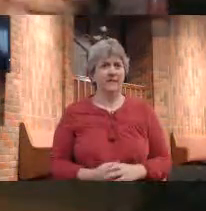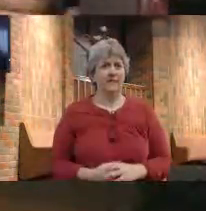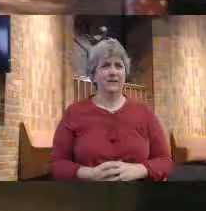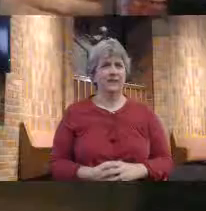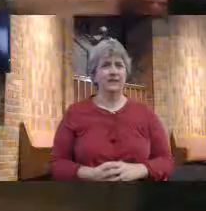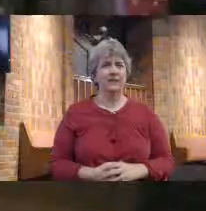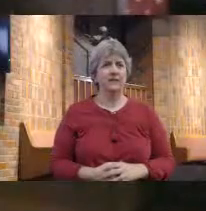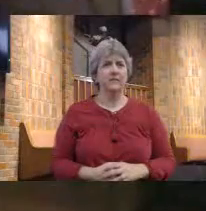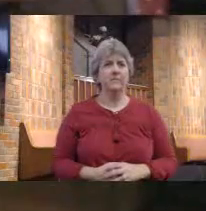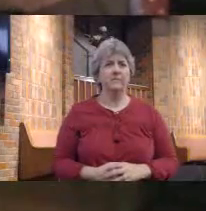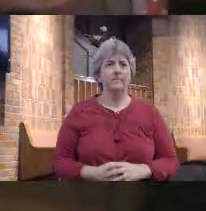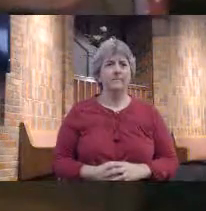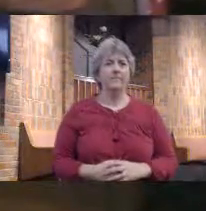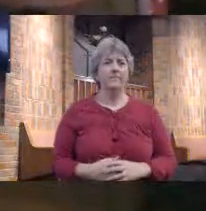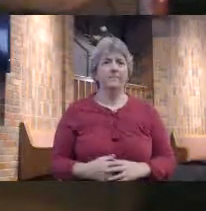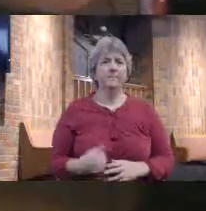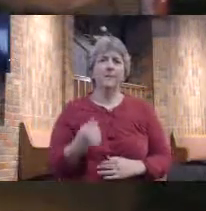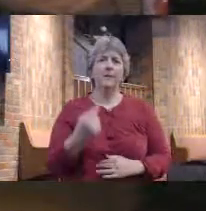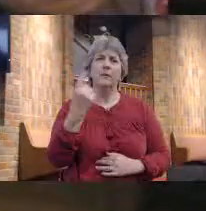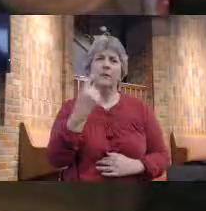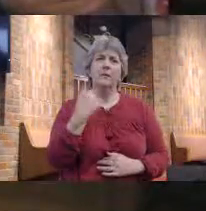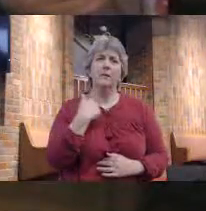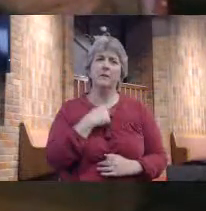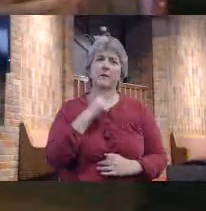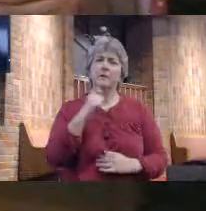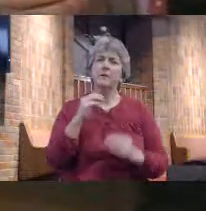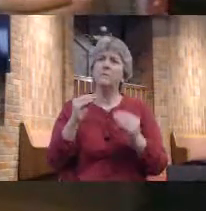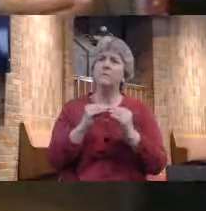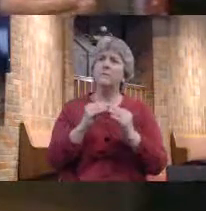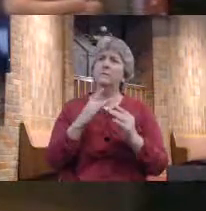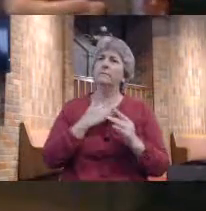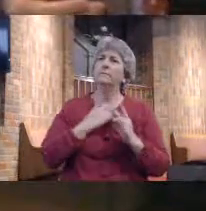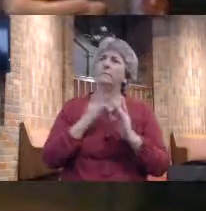Is there something deeper that draws us into a prayer life with God?